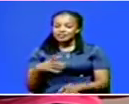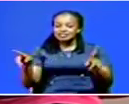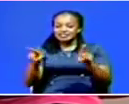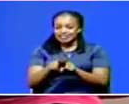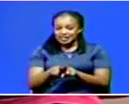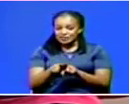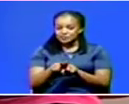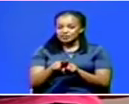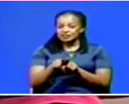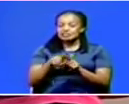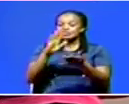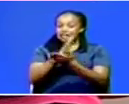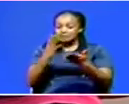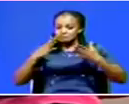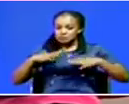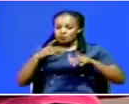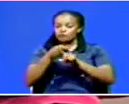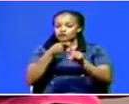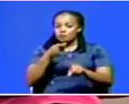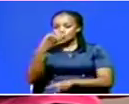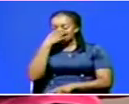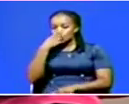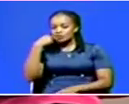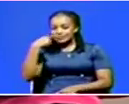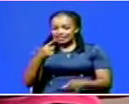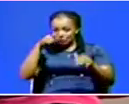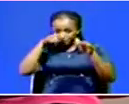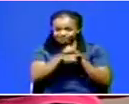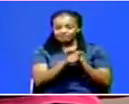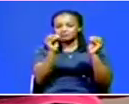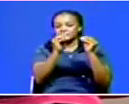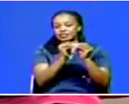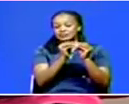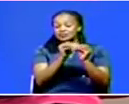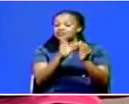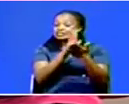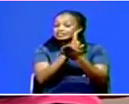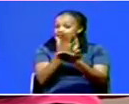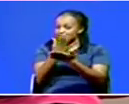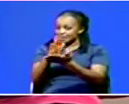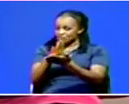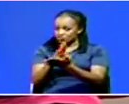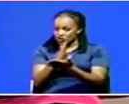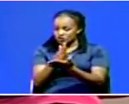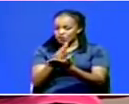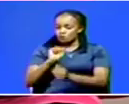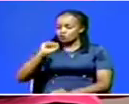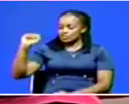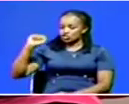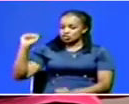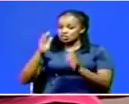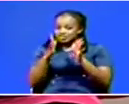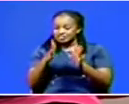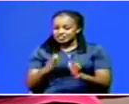Ruto confirmed attendance in support of the initiative. Now, a section of politicians allied to ODM leader Raila